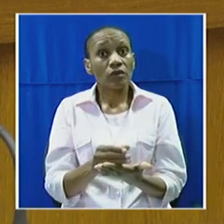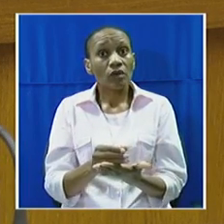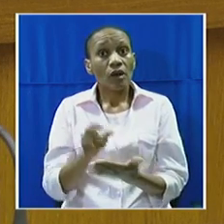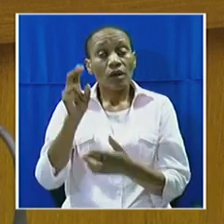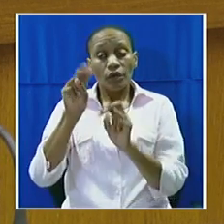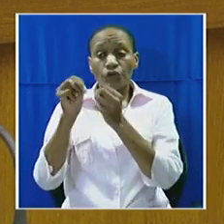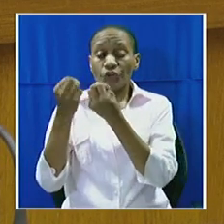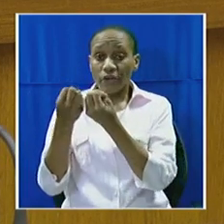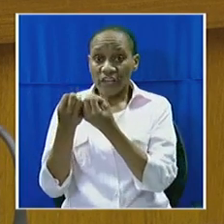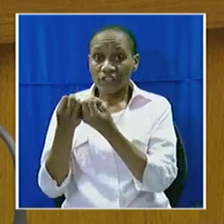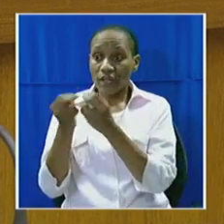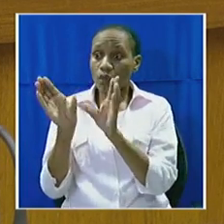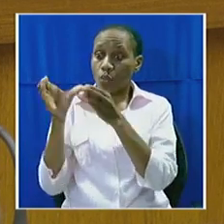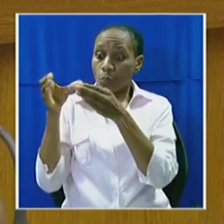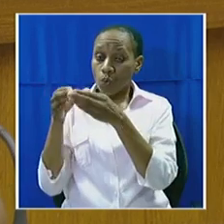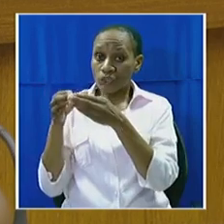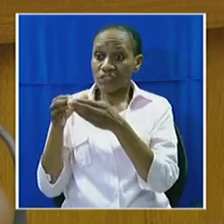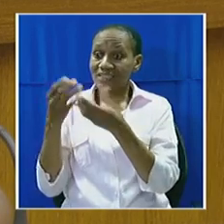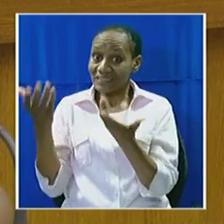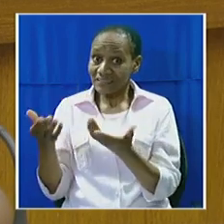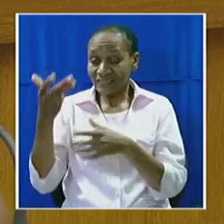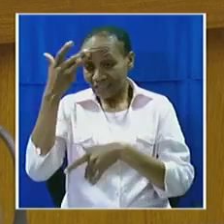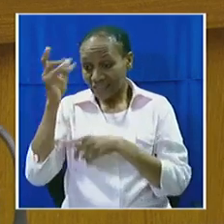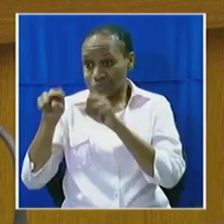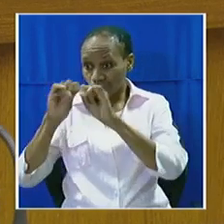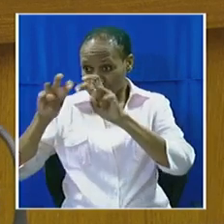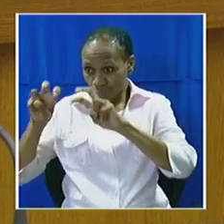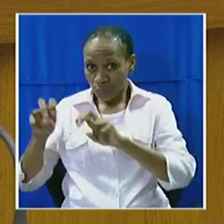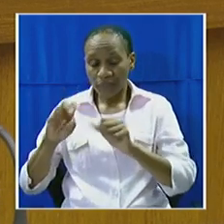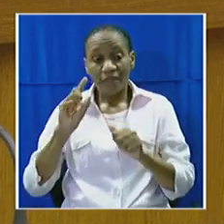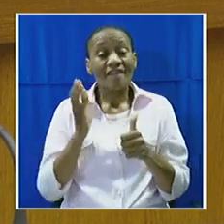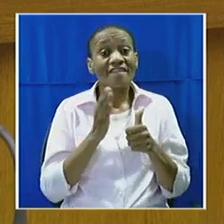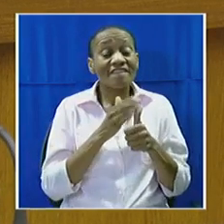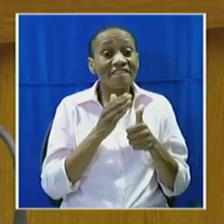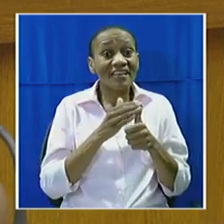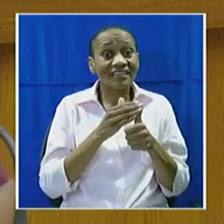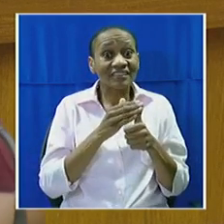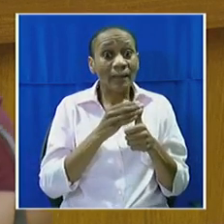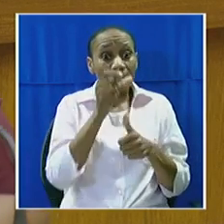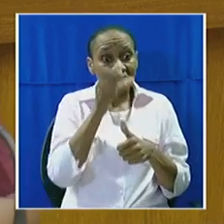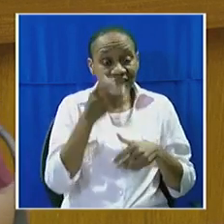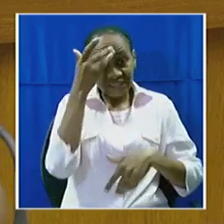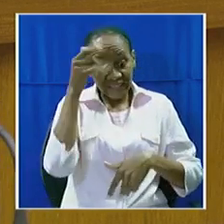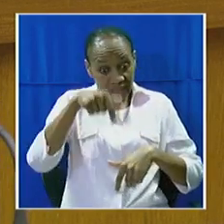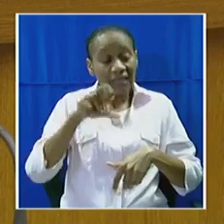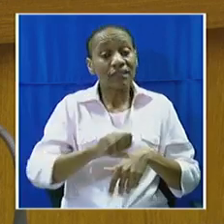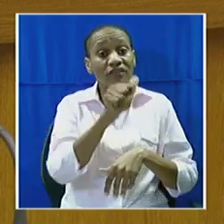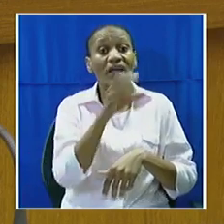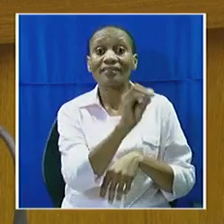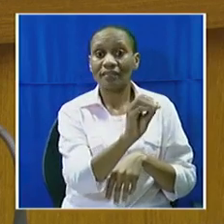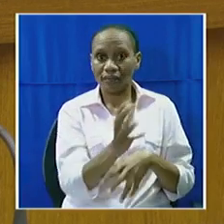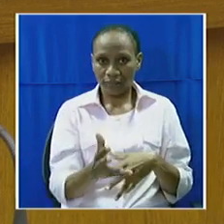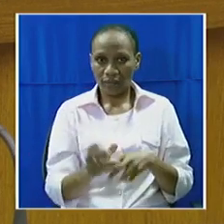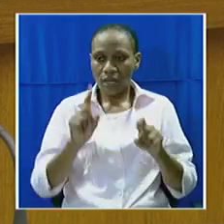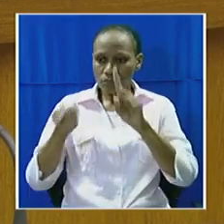of Communicable Diseases that the first case of coronavirus has been confirmed in the country. Countries have gone